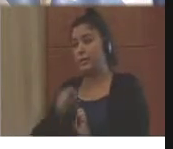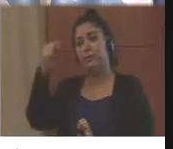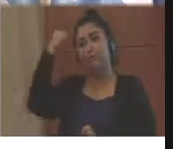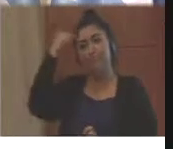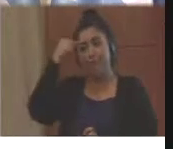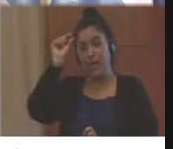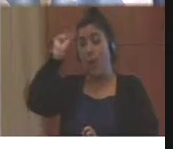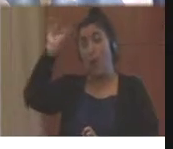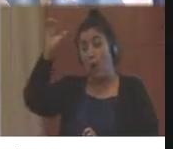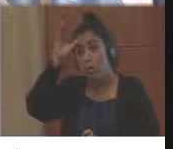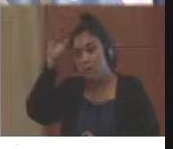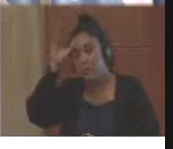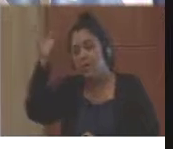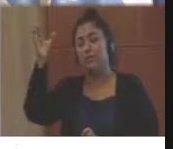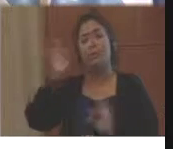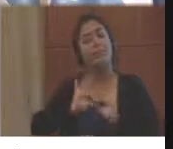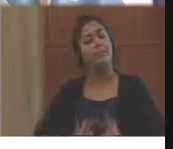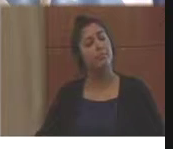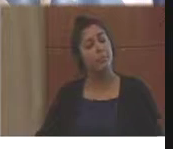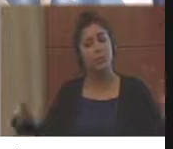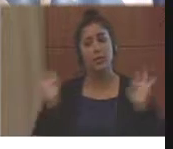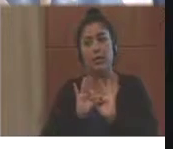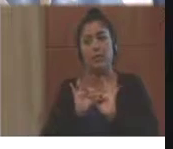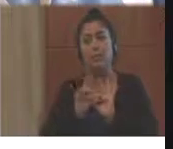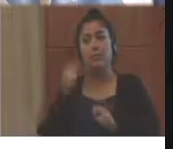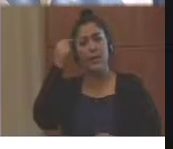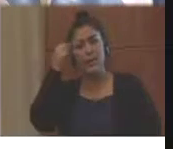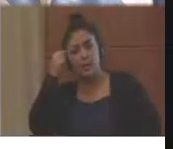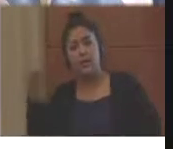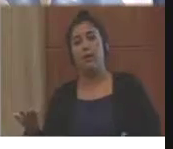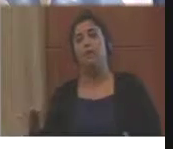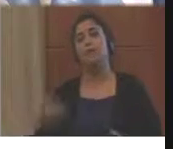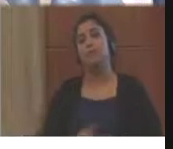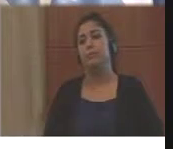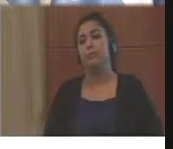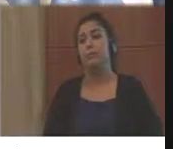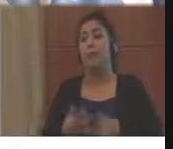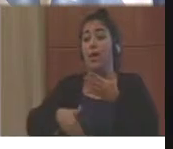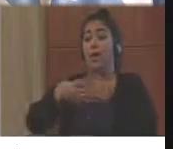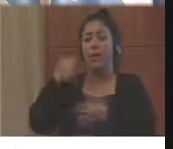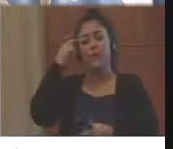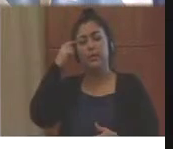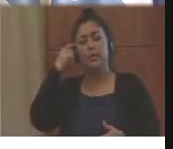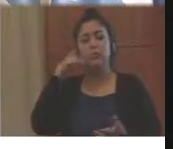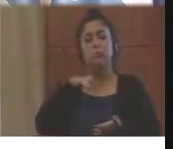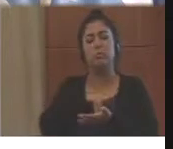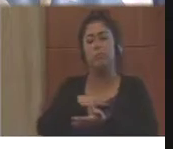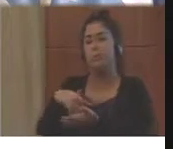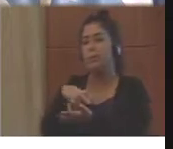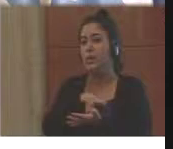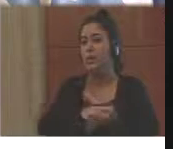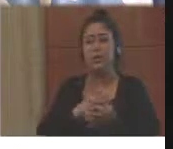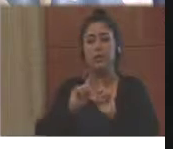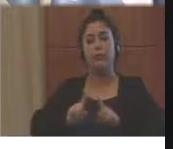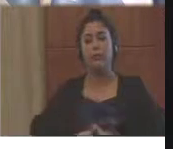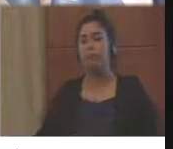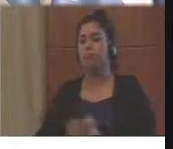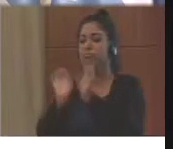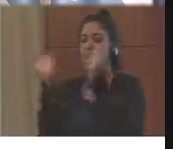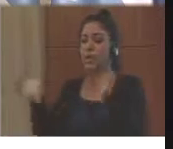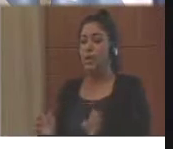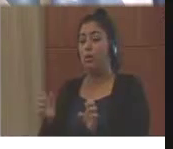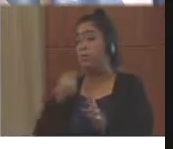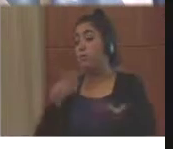awareness within and without the companies, identifying vulnerabilities that they have